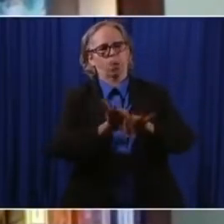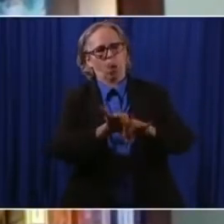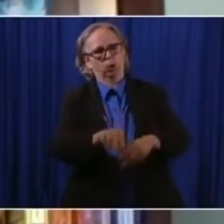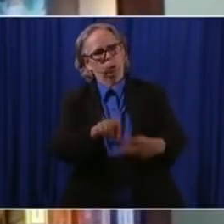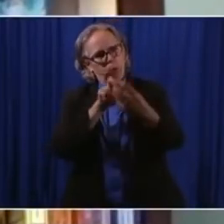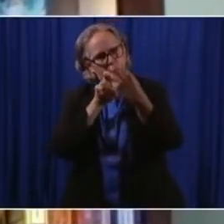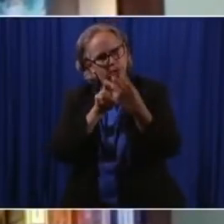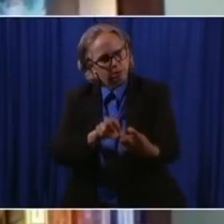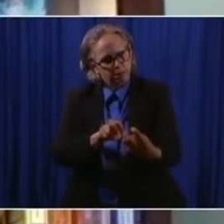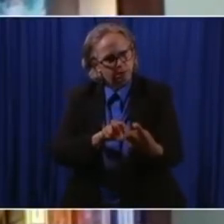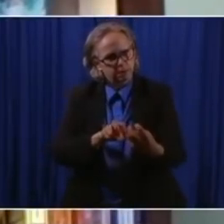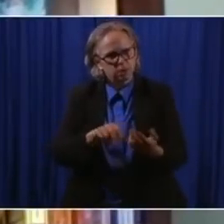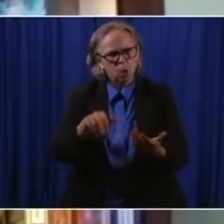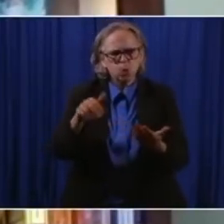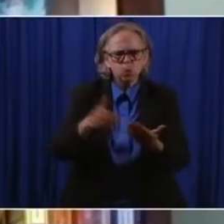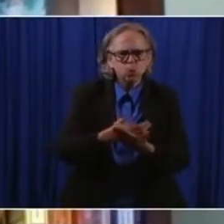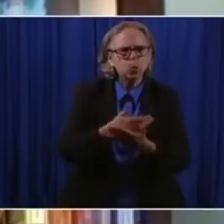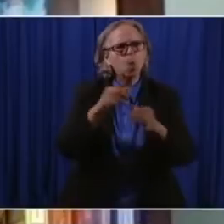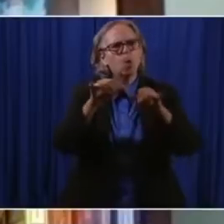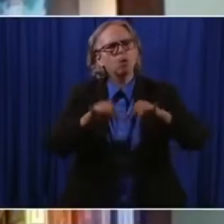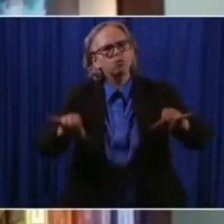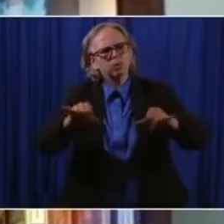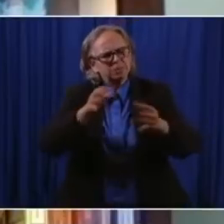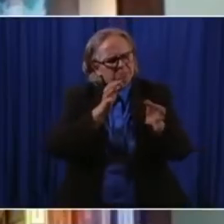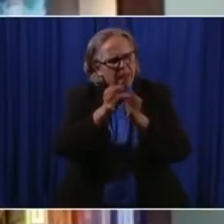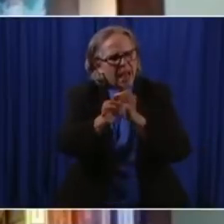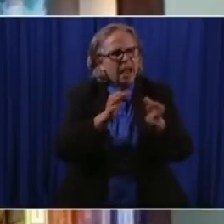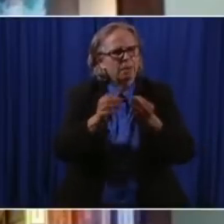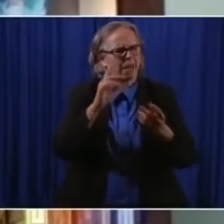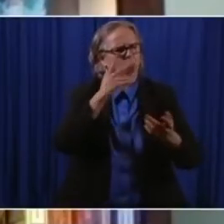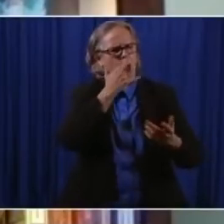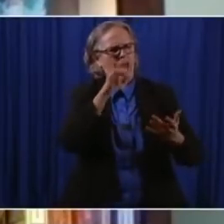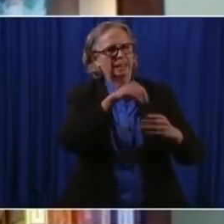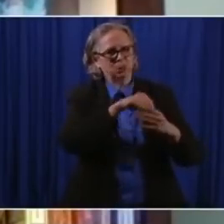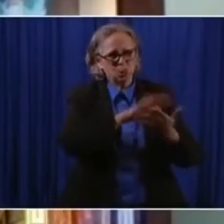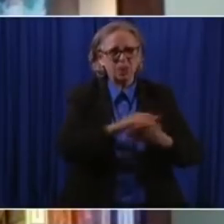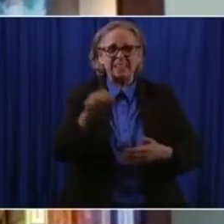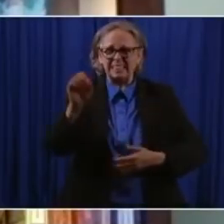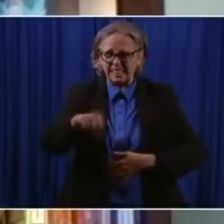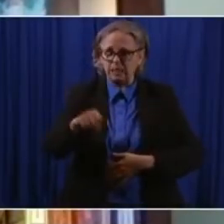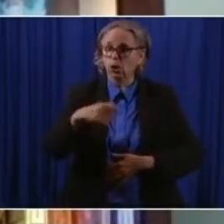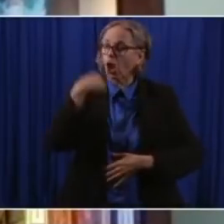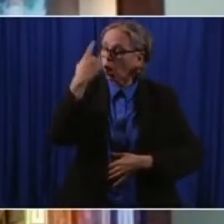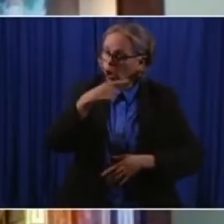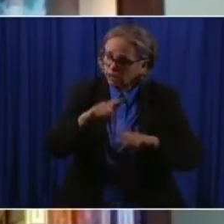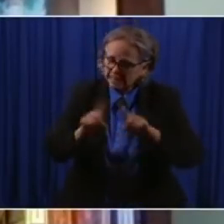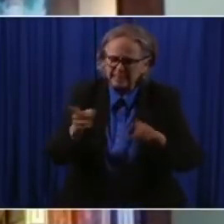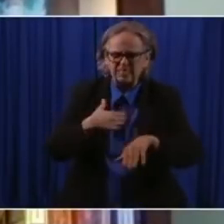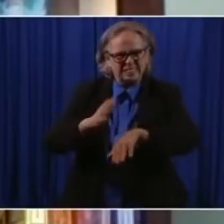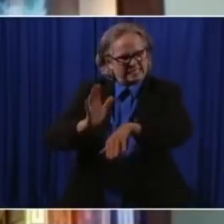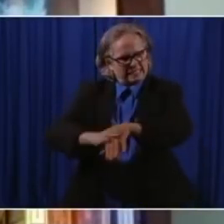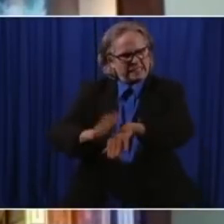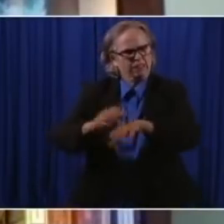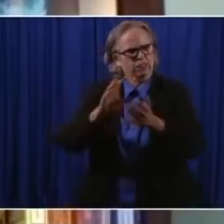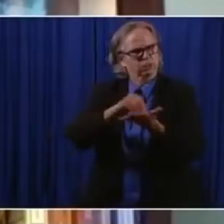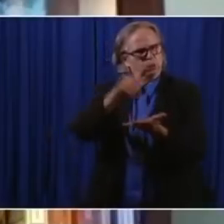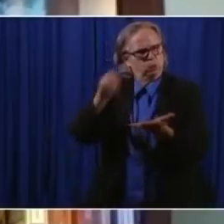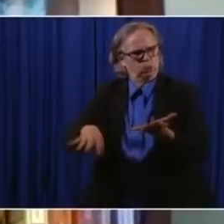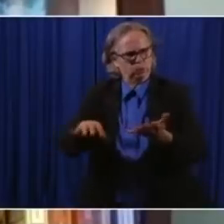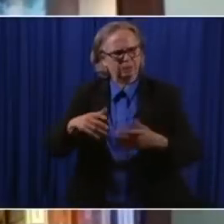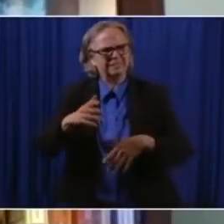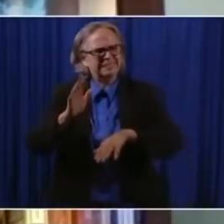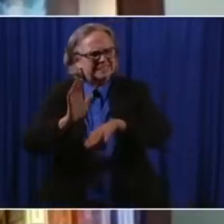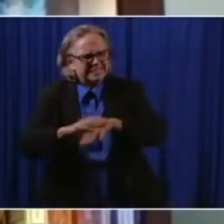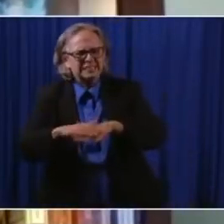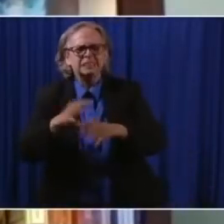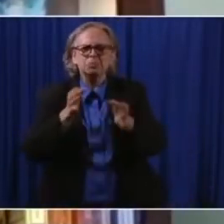going to be happening in schools. Schools are absolutely going to be different, even if we're going back in person. I know a lot of districts have done a really wonderful